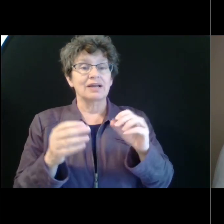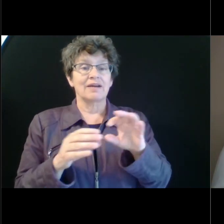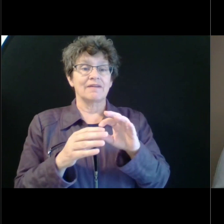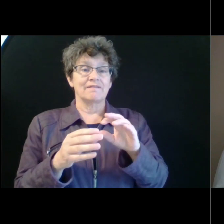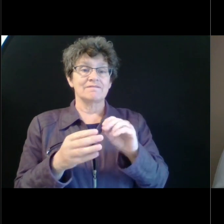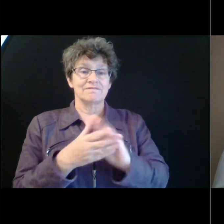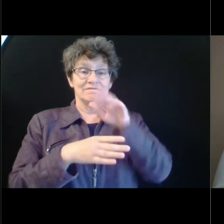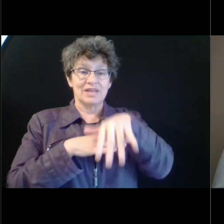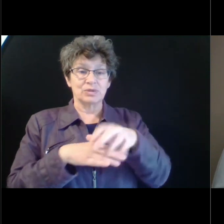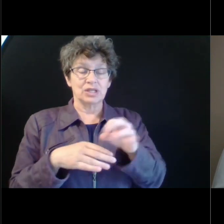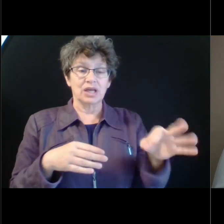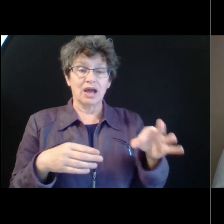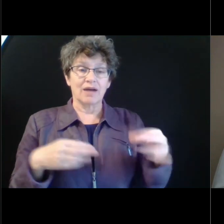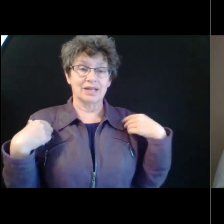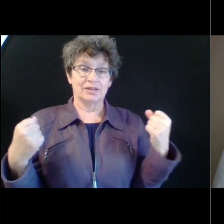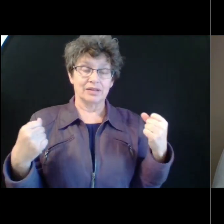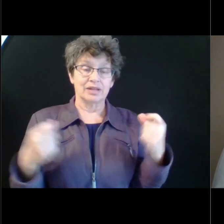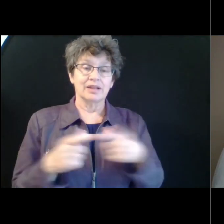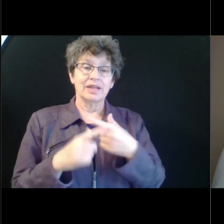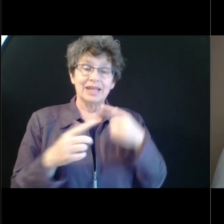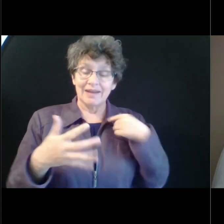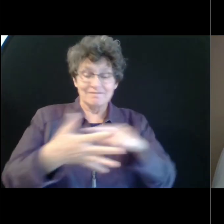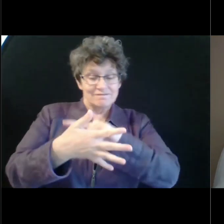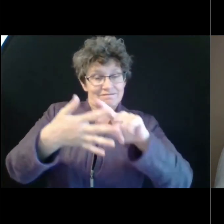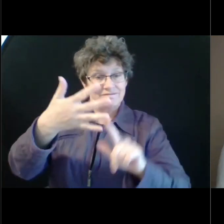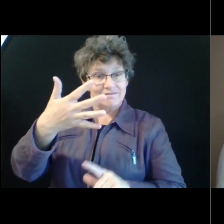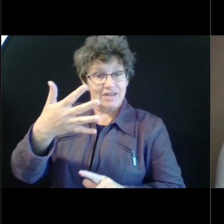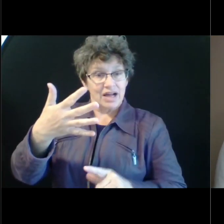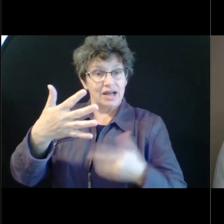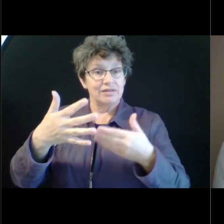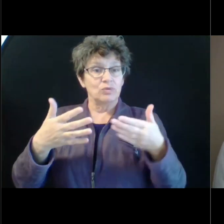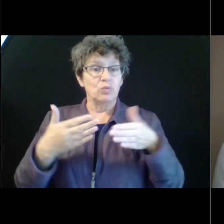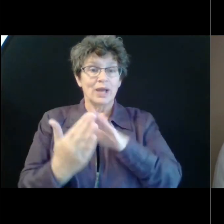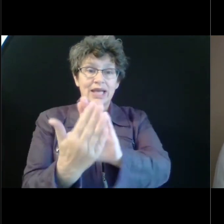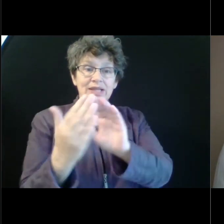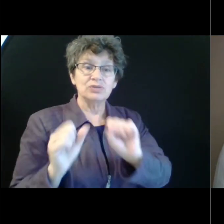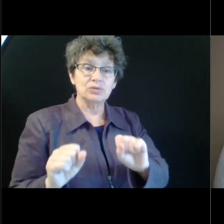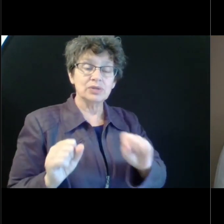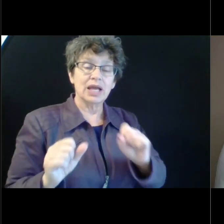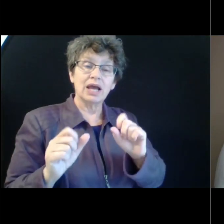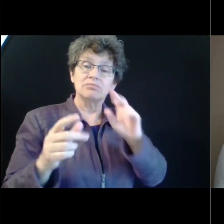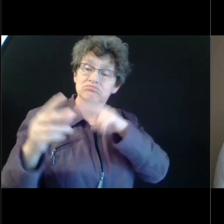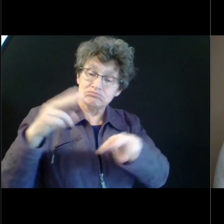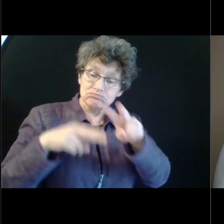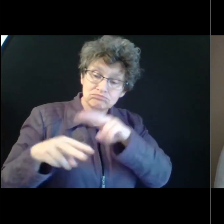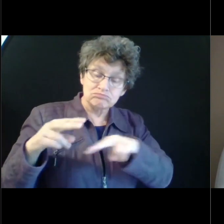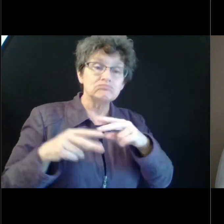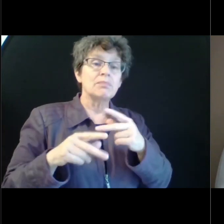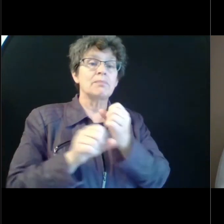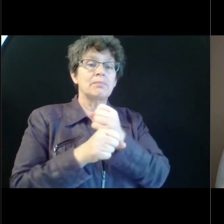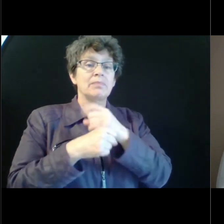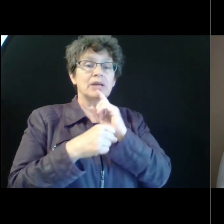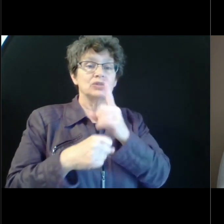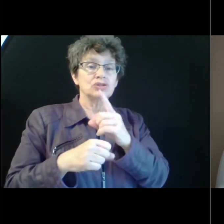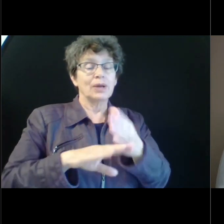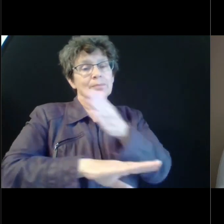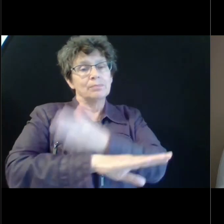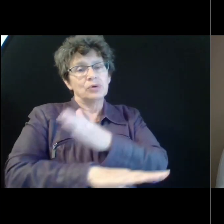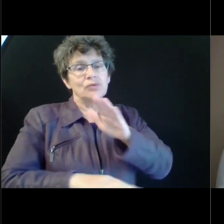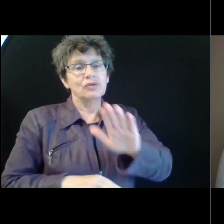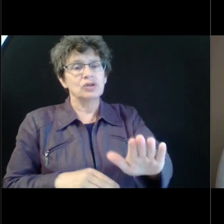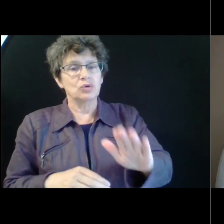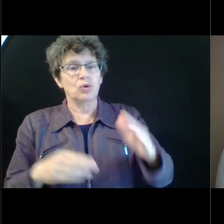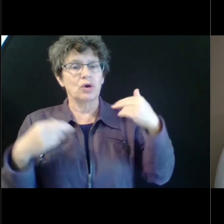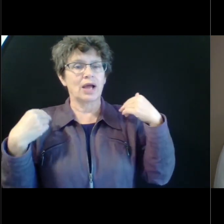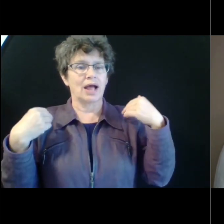brain challenge, and looking after our mental health. And they have a tool on their website called the Wellness app where they encourage you to